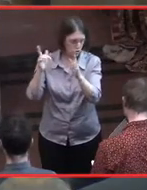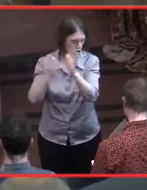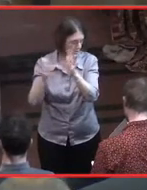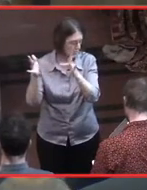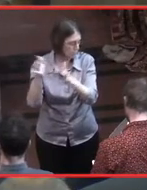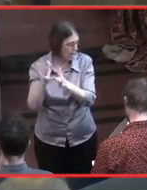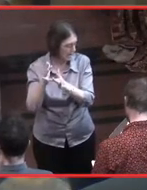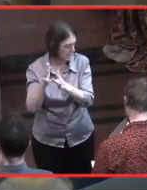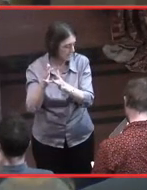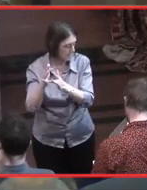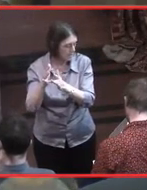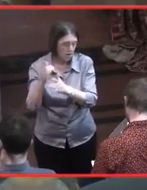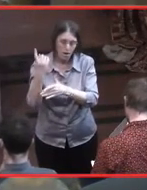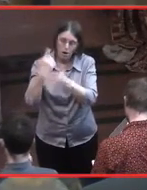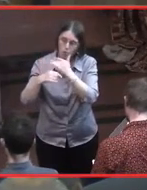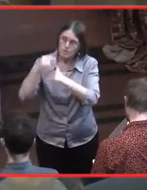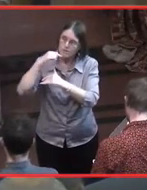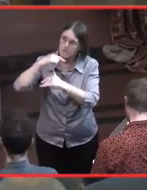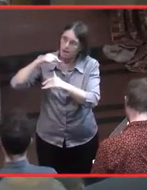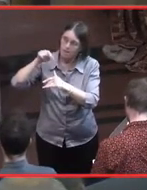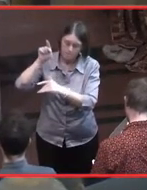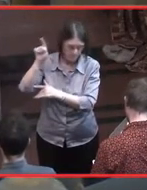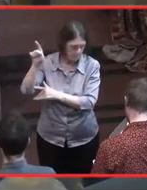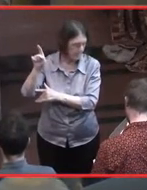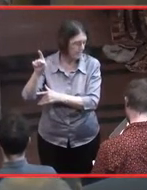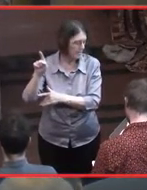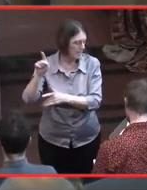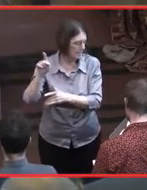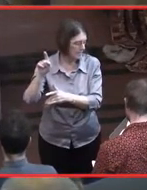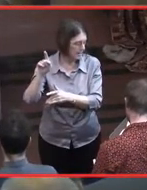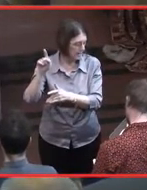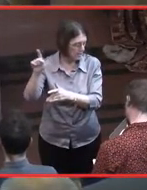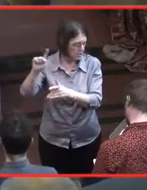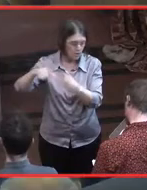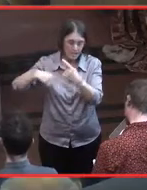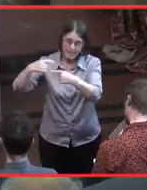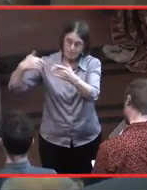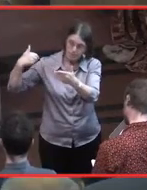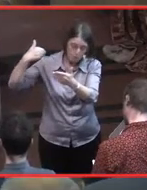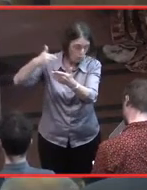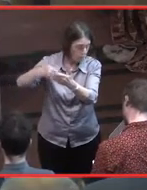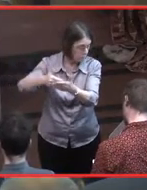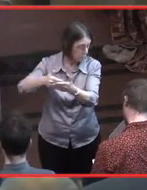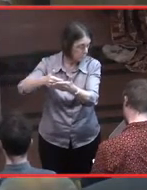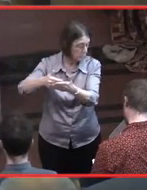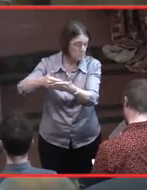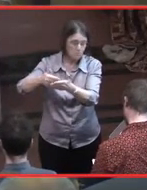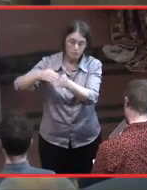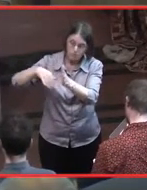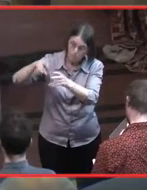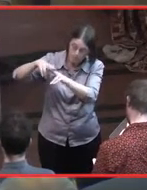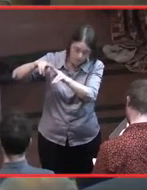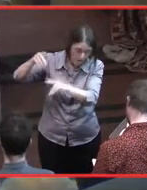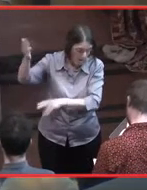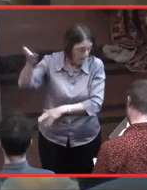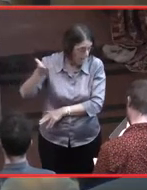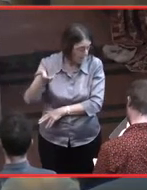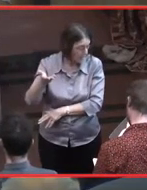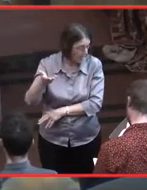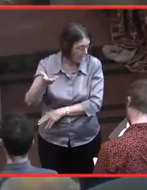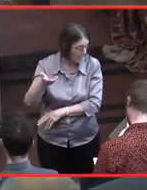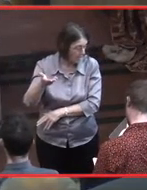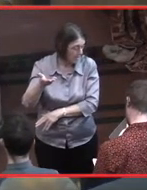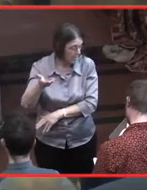Lord Jesus Christ, the only Son of God, eternally begotten of the Father, God from